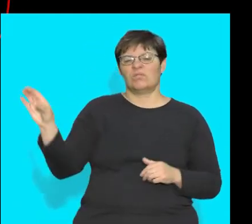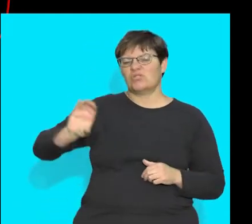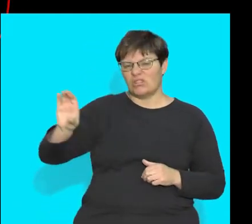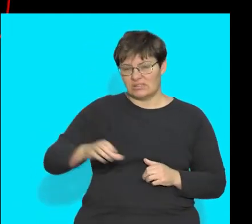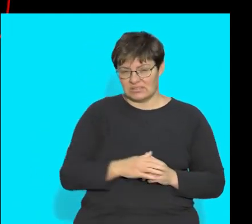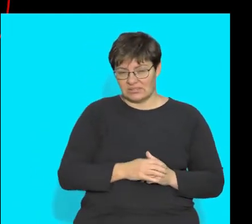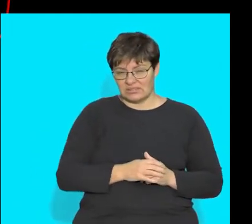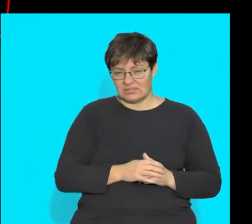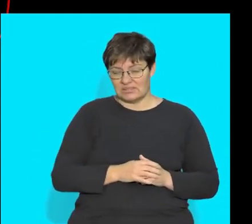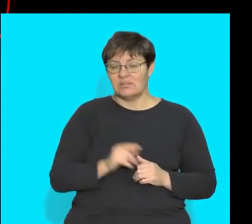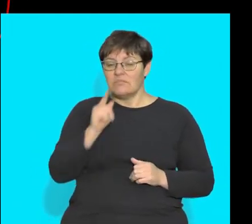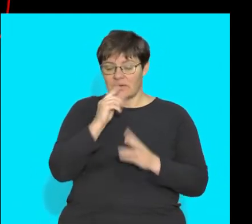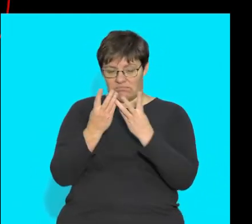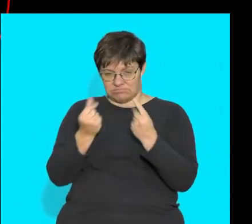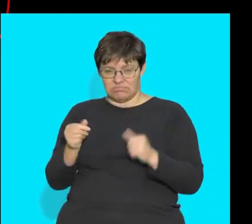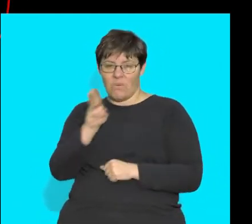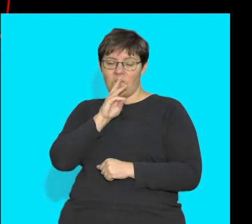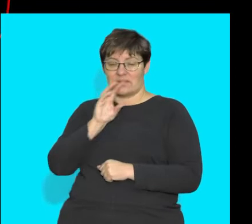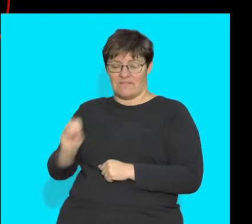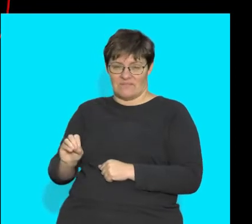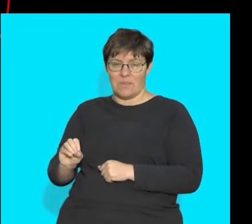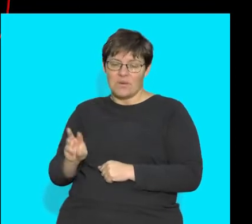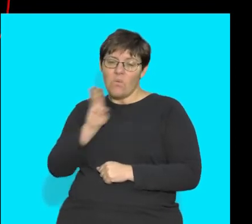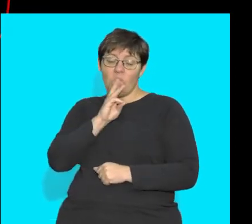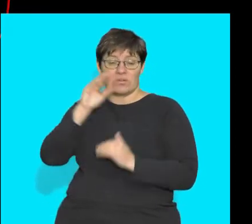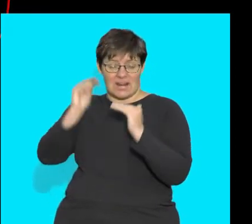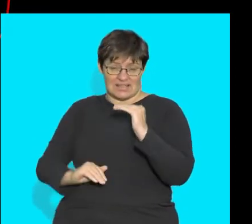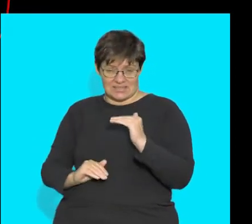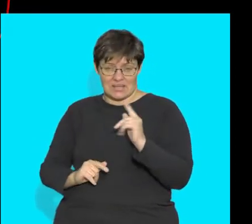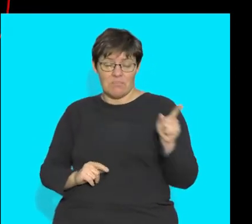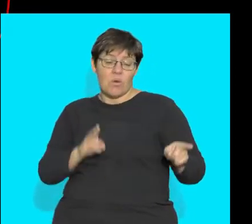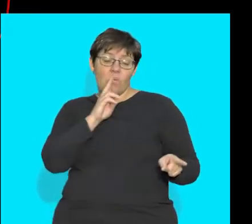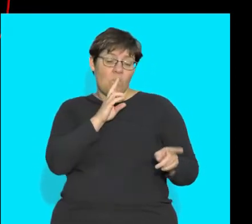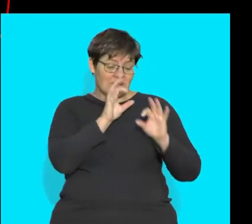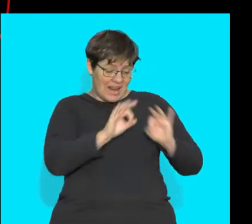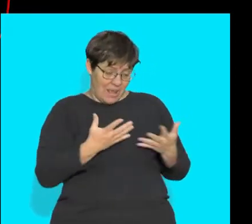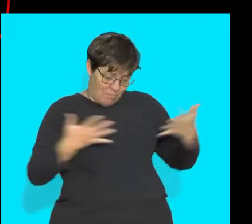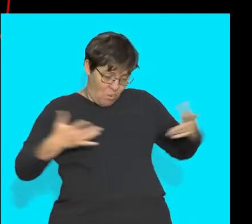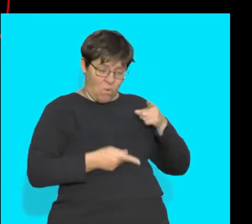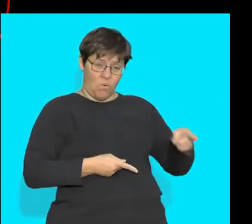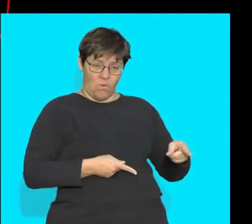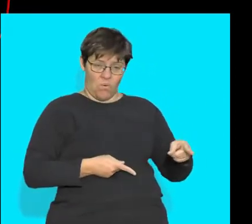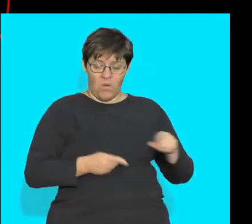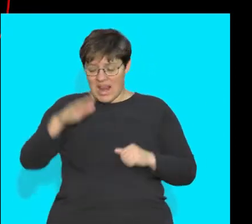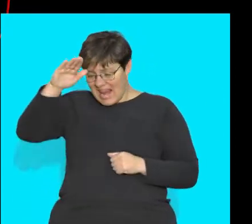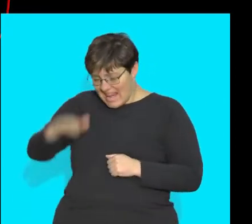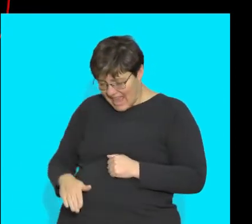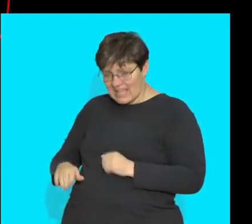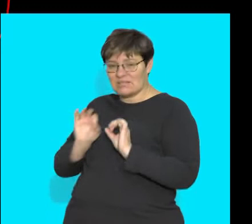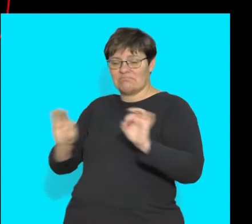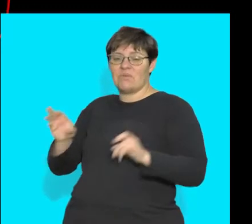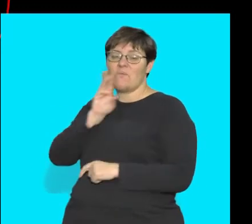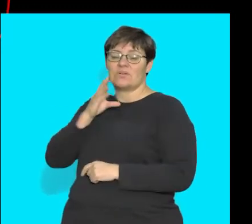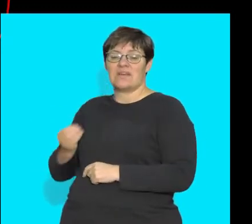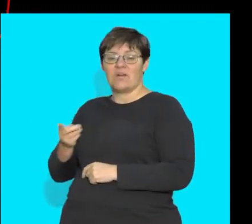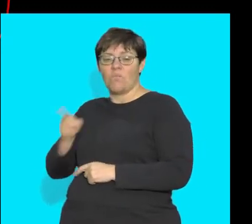salt, and they are dissolved in the water. So I've got more water this side and less water because